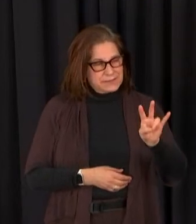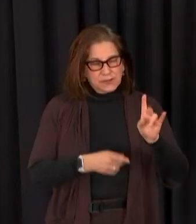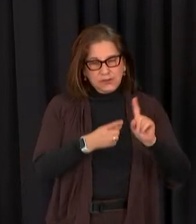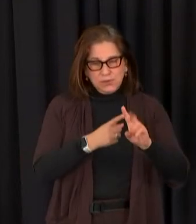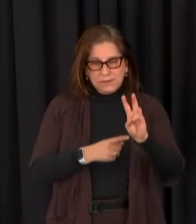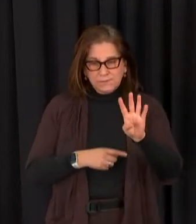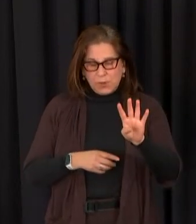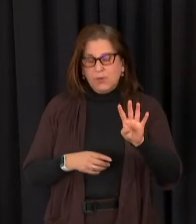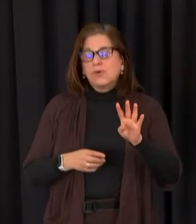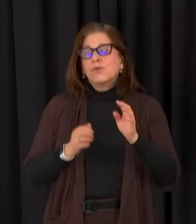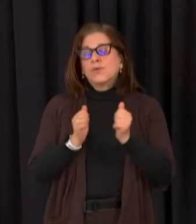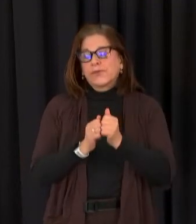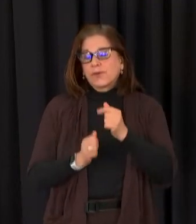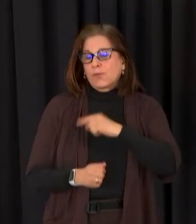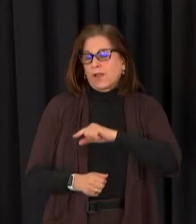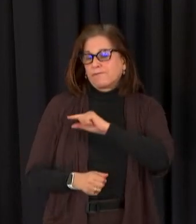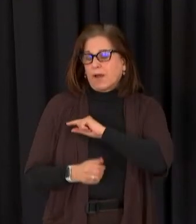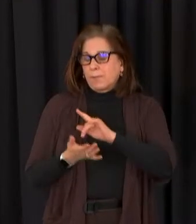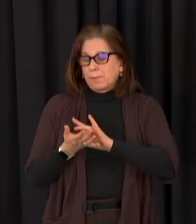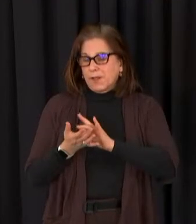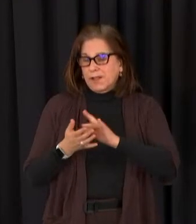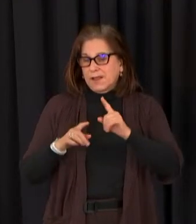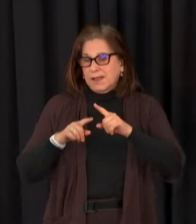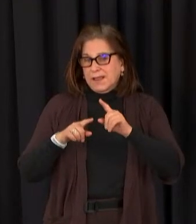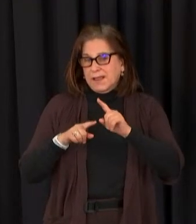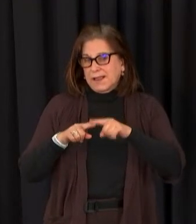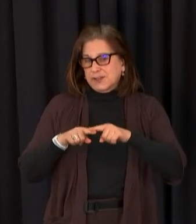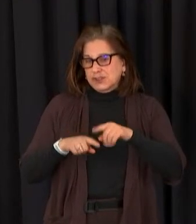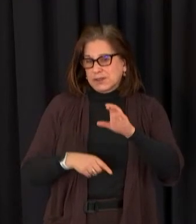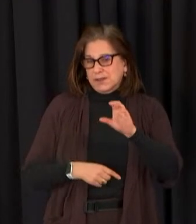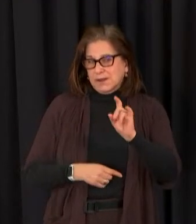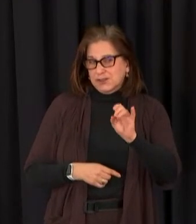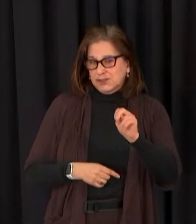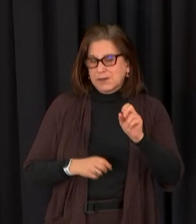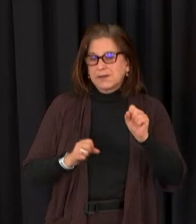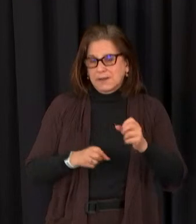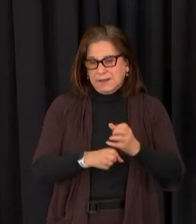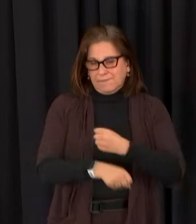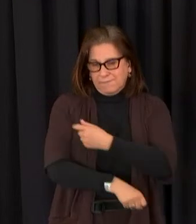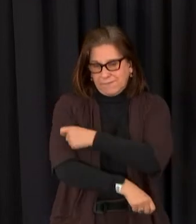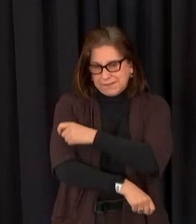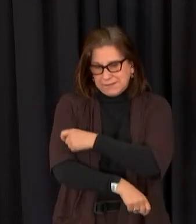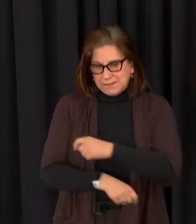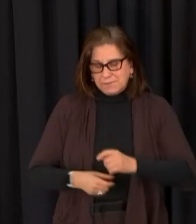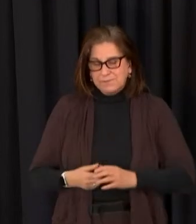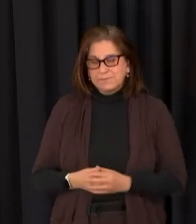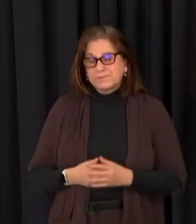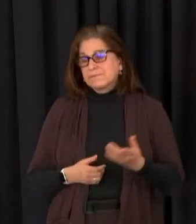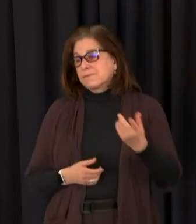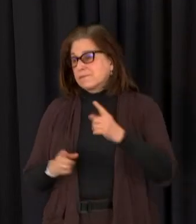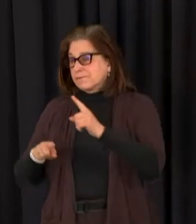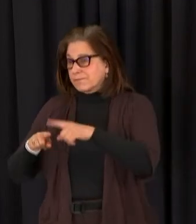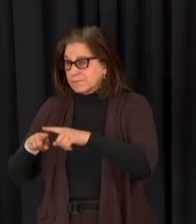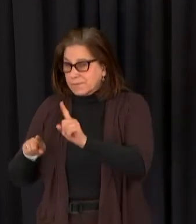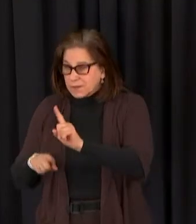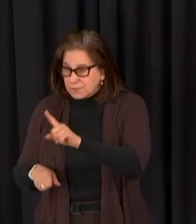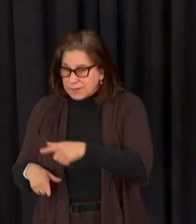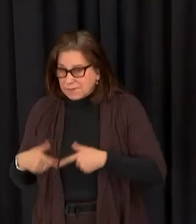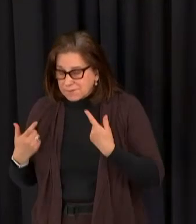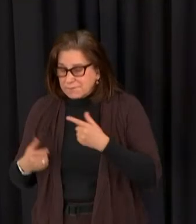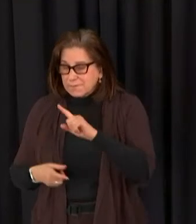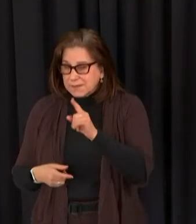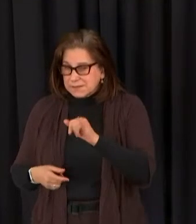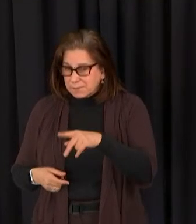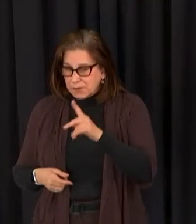medical conditions. And again, half of those will go to residents who live in priority zip codes.